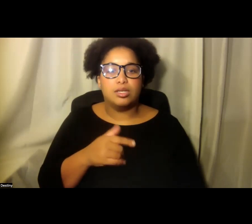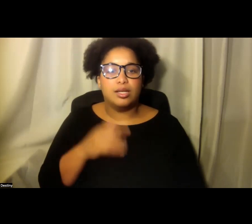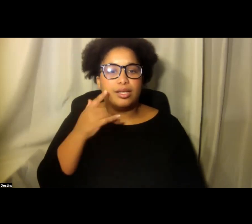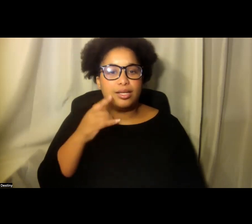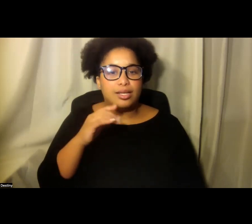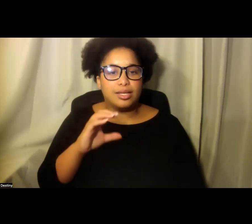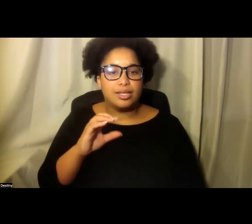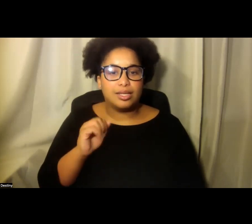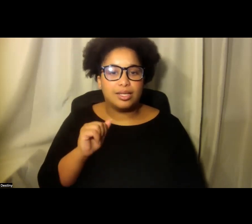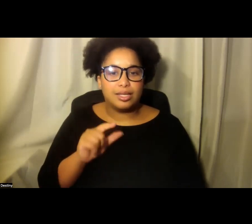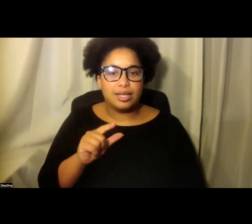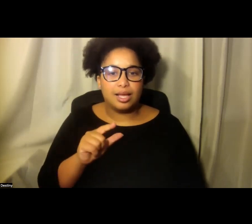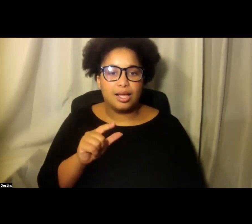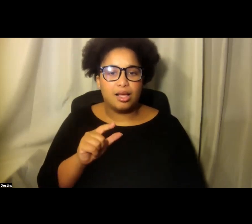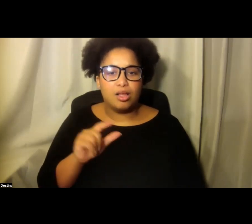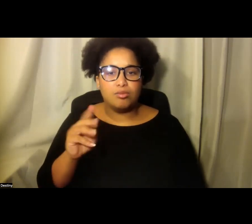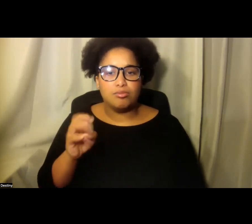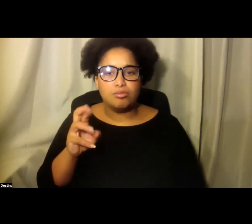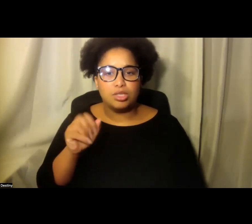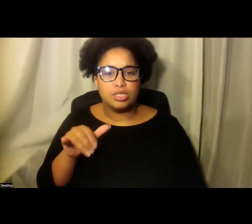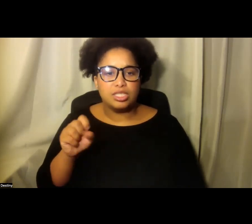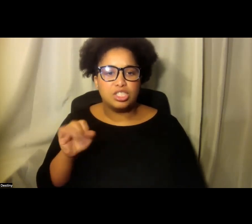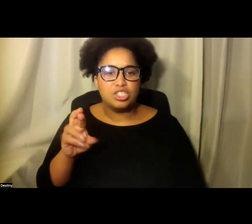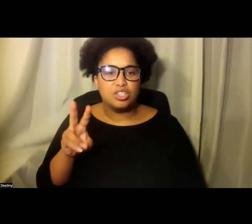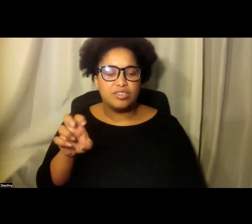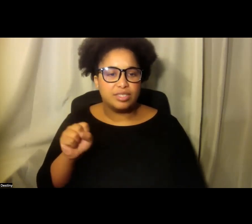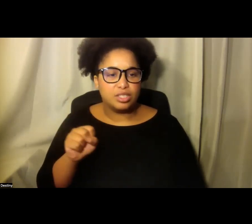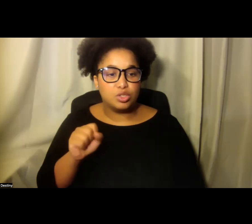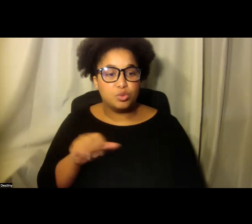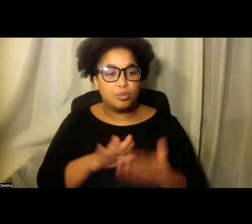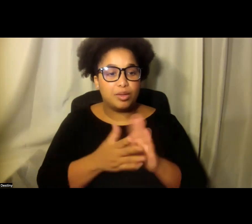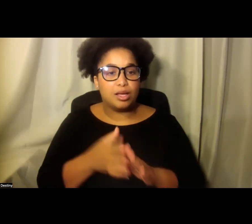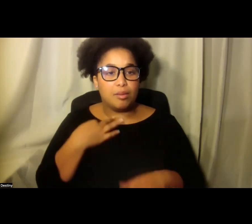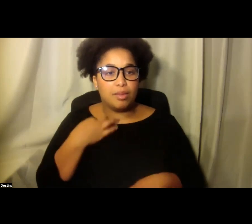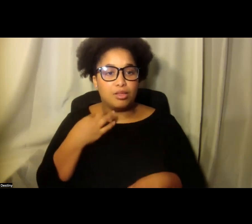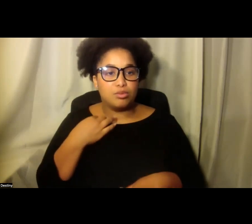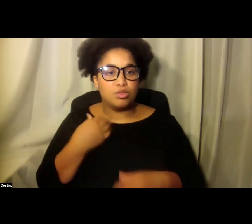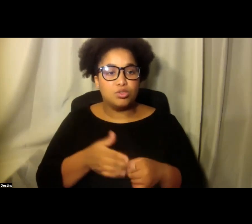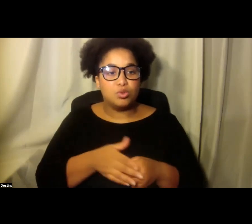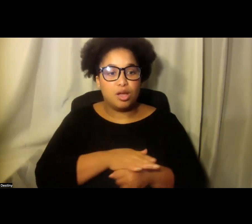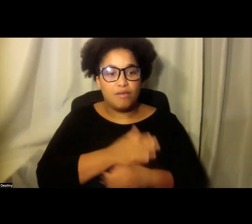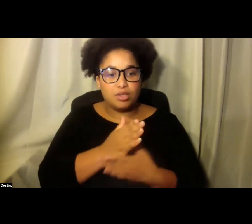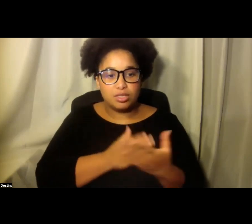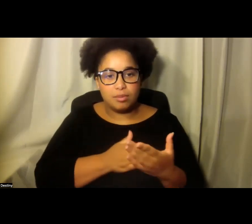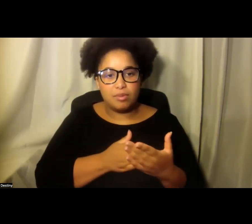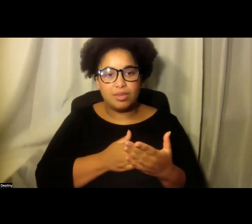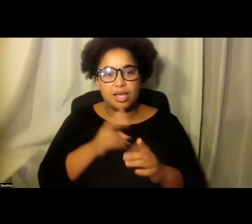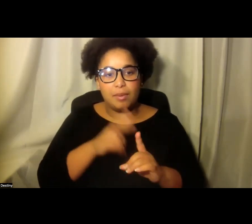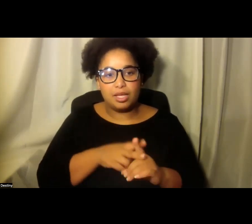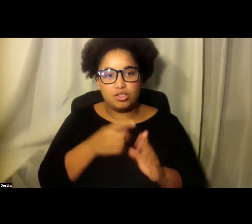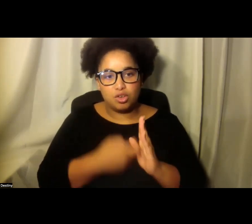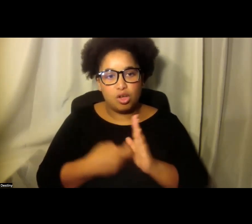they approve your HMGP application, you can become eligible to cover some of those application costs. And I